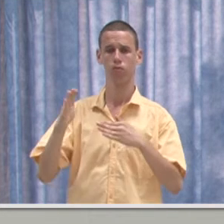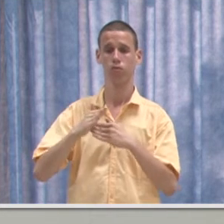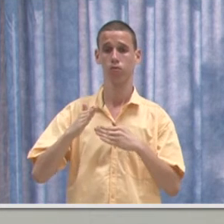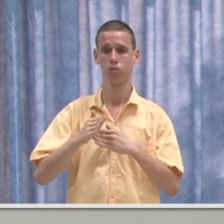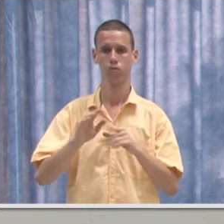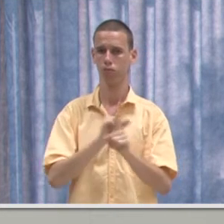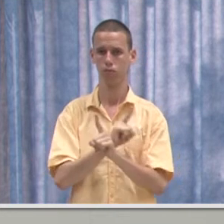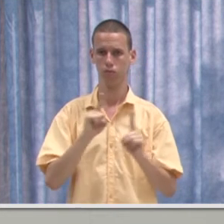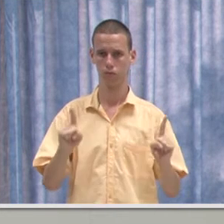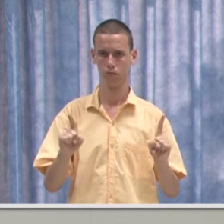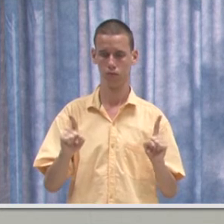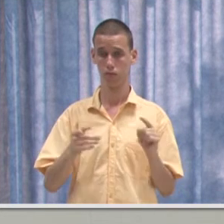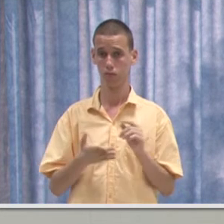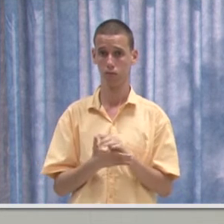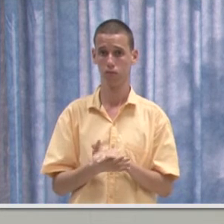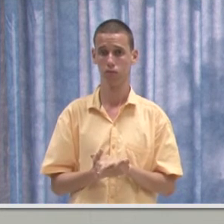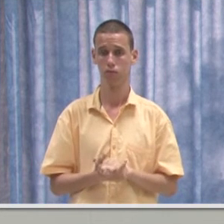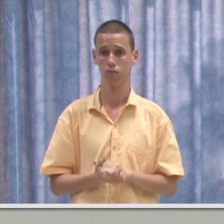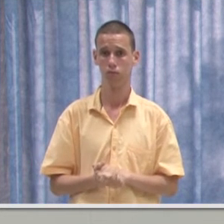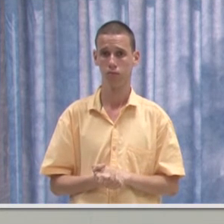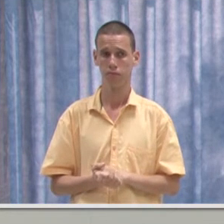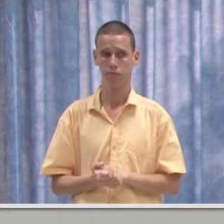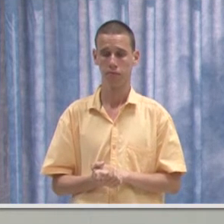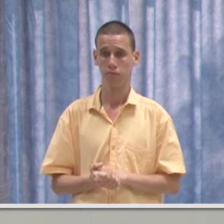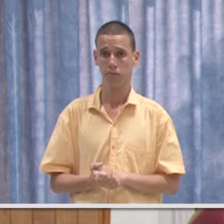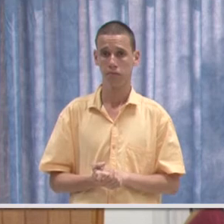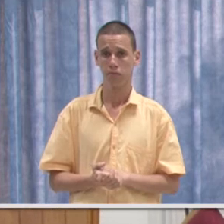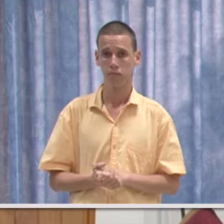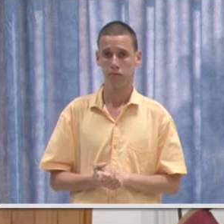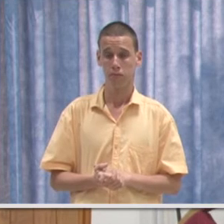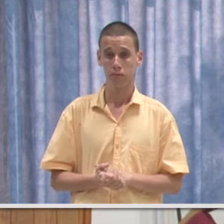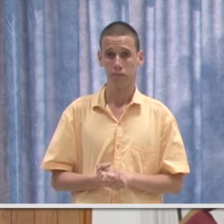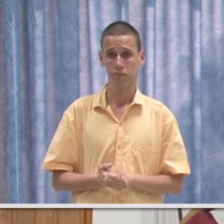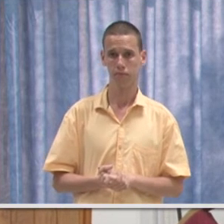we just to add, we've used it on the moderate, on the patient who had moderate,